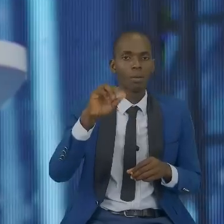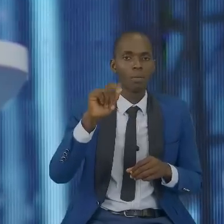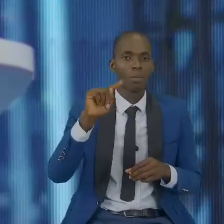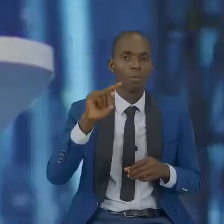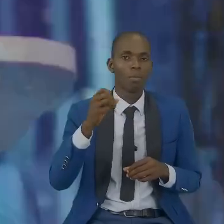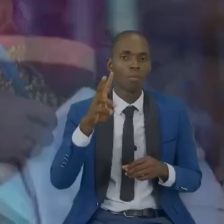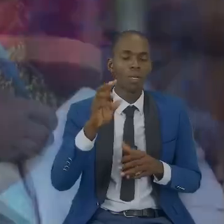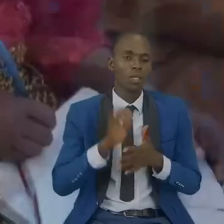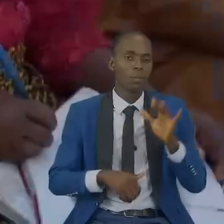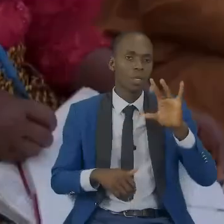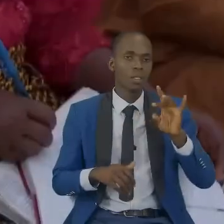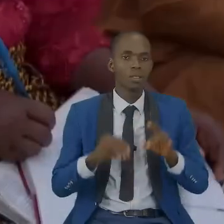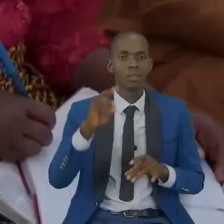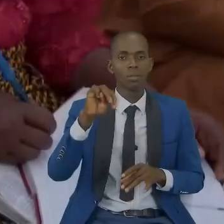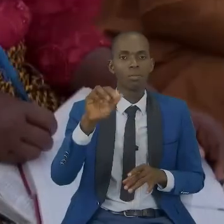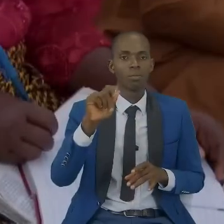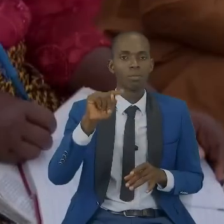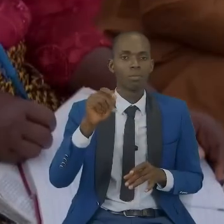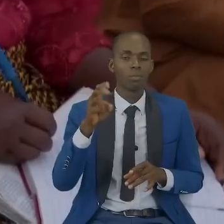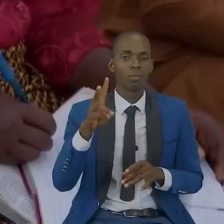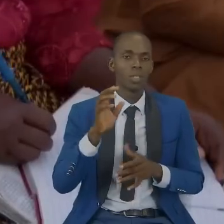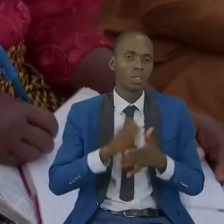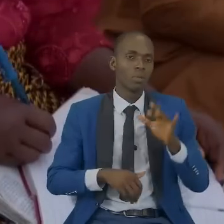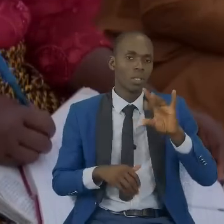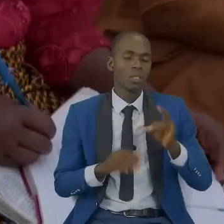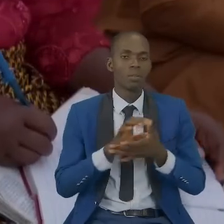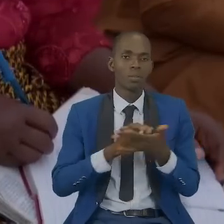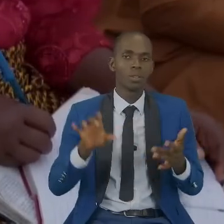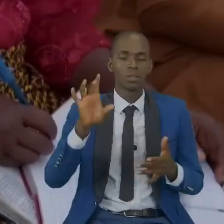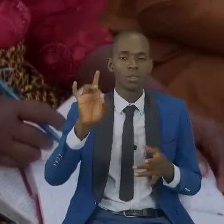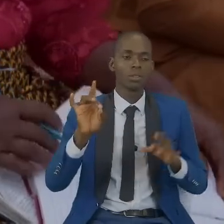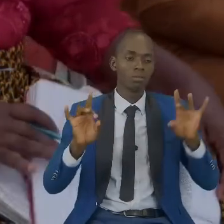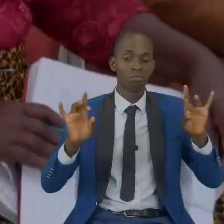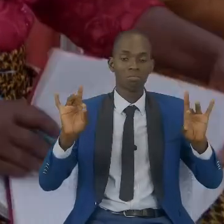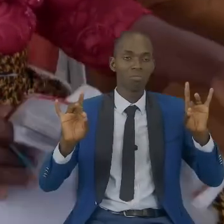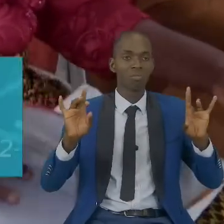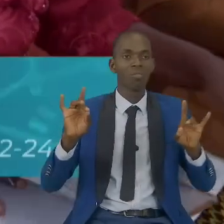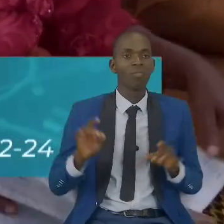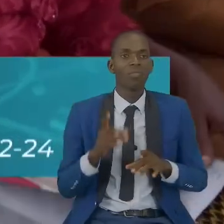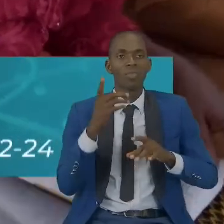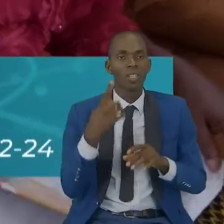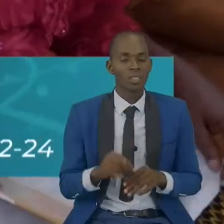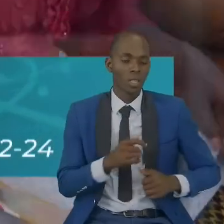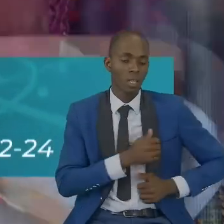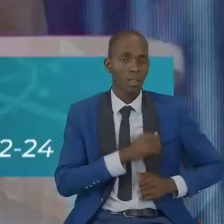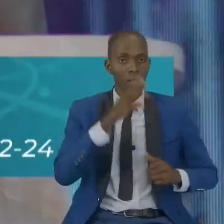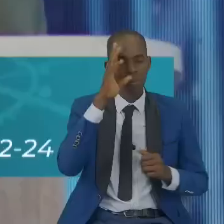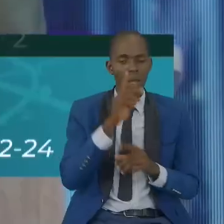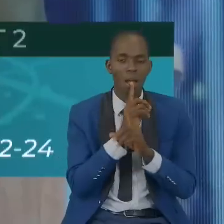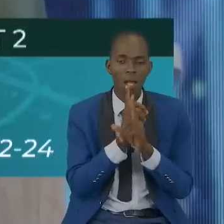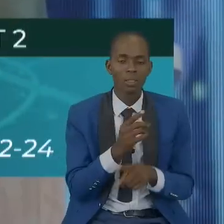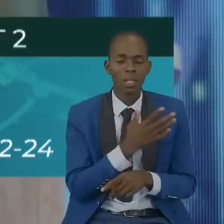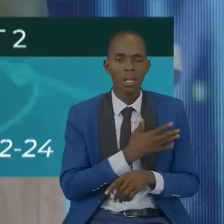8, and I'm reading from verse 8. Matthew chapter 8, we're looking at verse 8. The centurion answered and